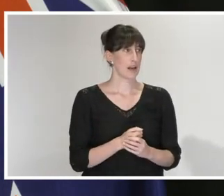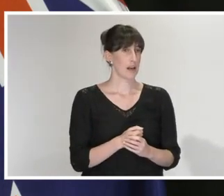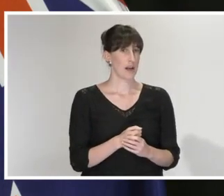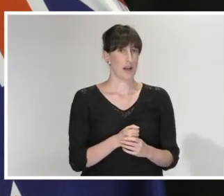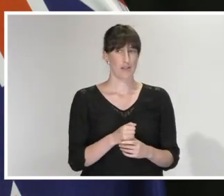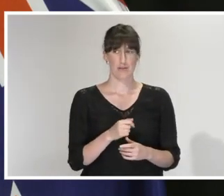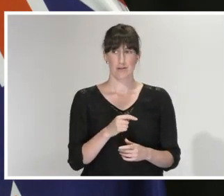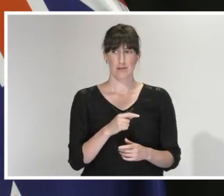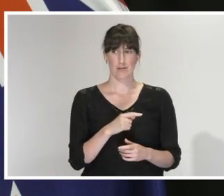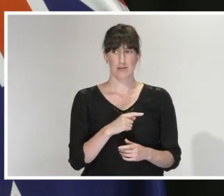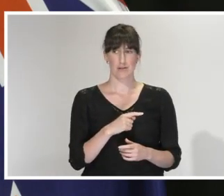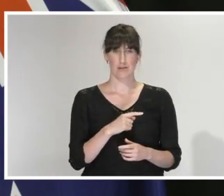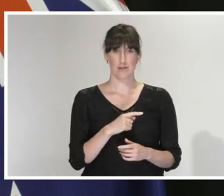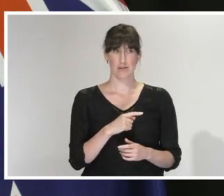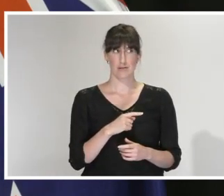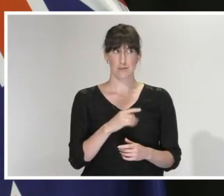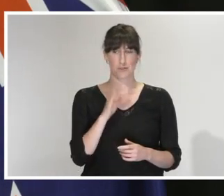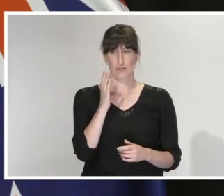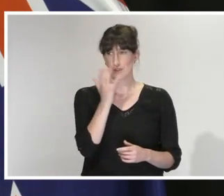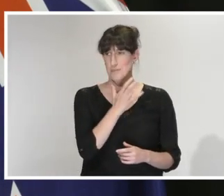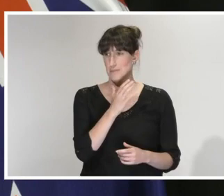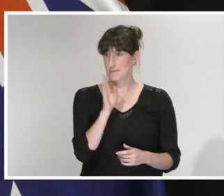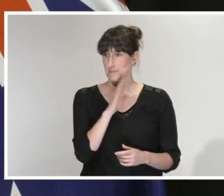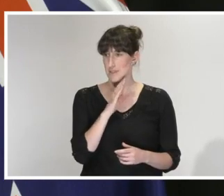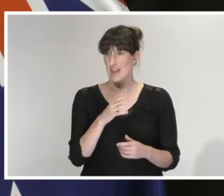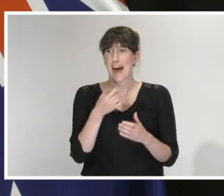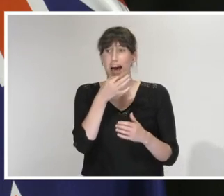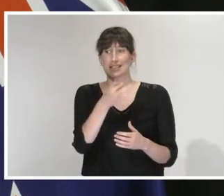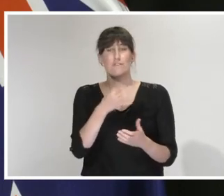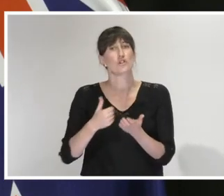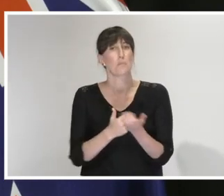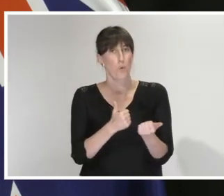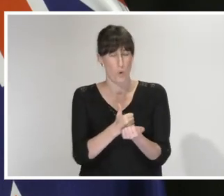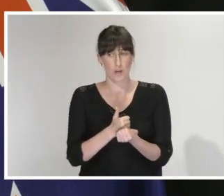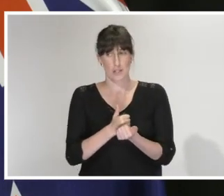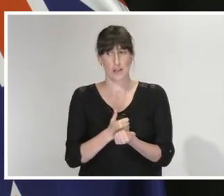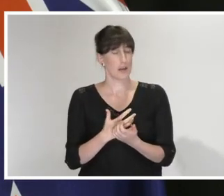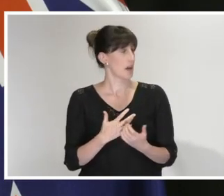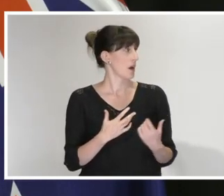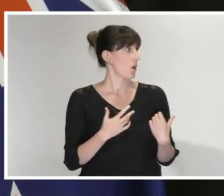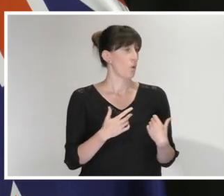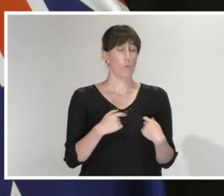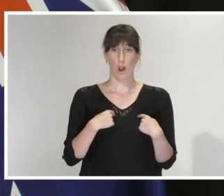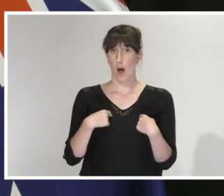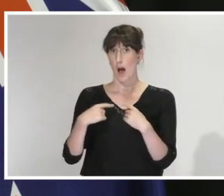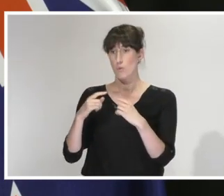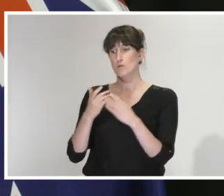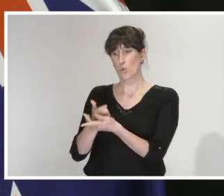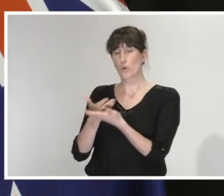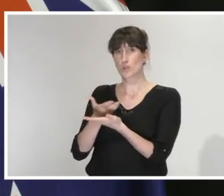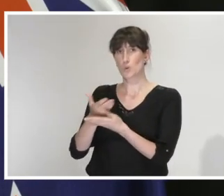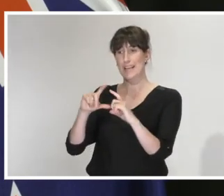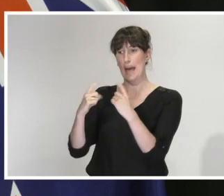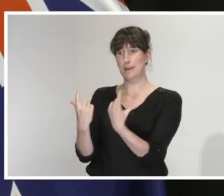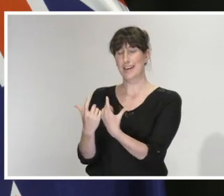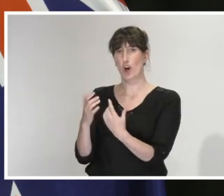further recommendations to Cabinet in due course, so in the next few weeks, about additional things we can do to support tertiary